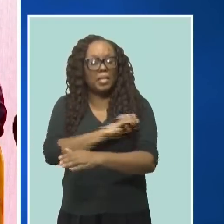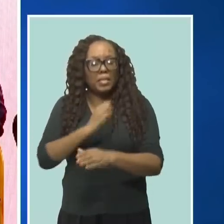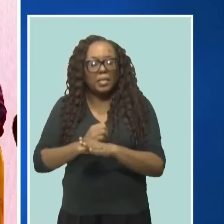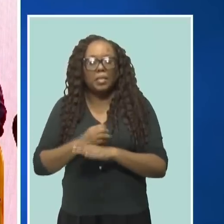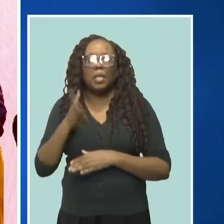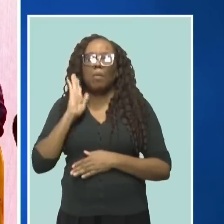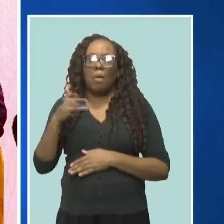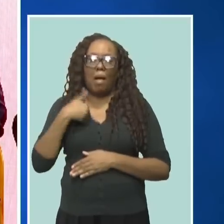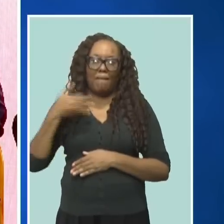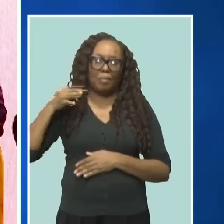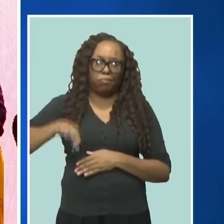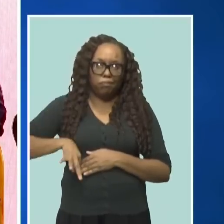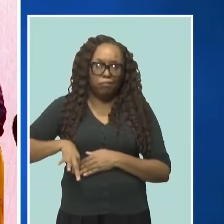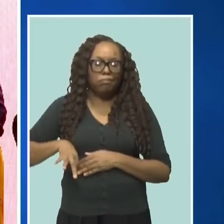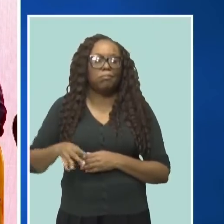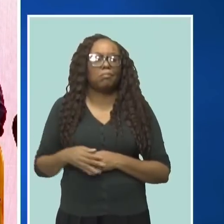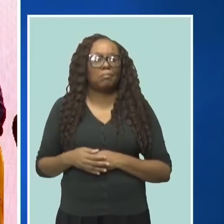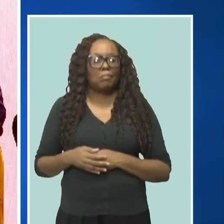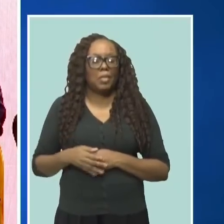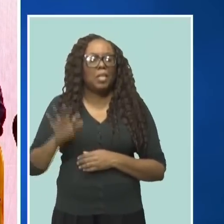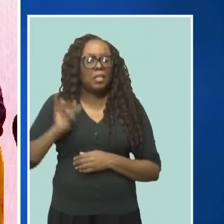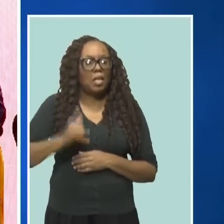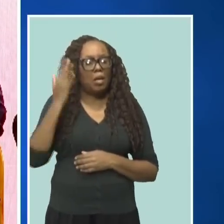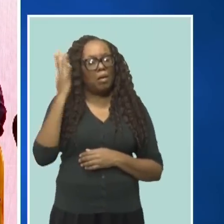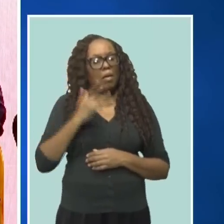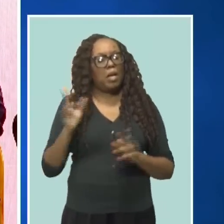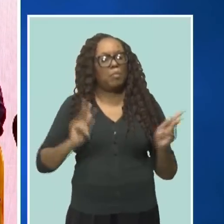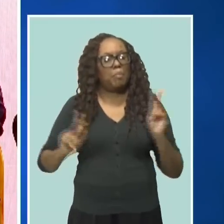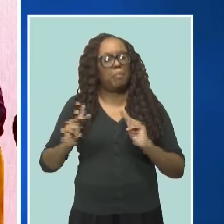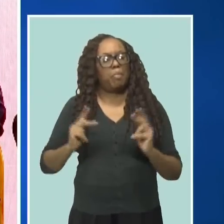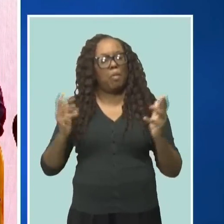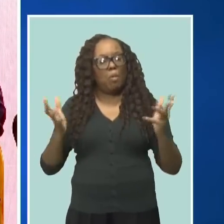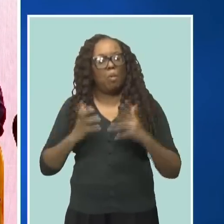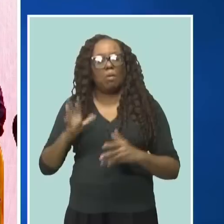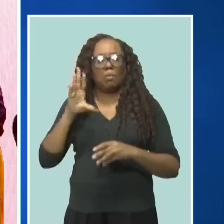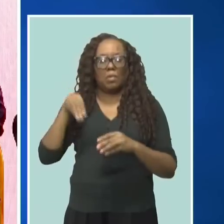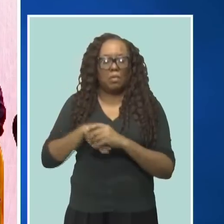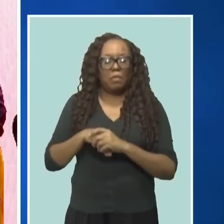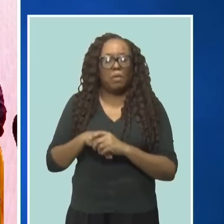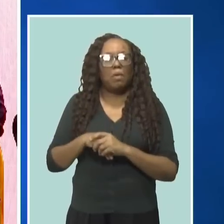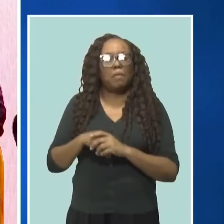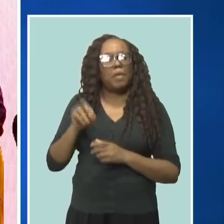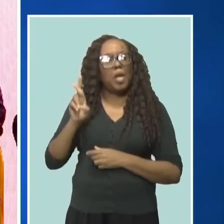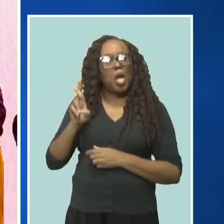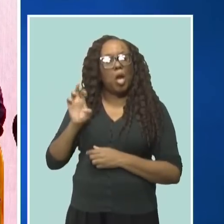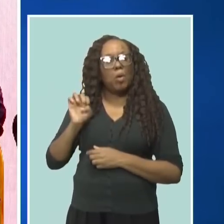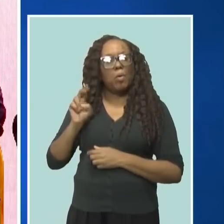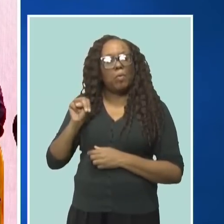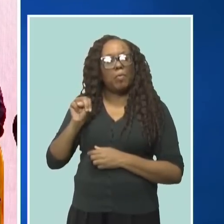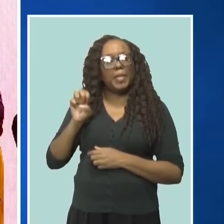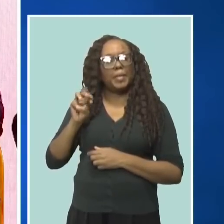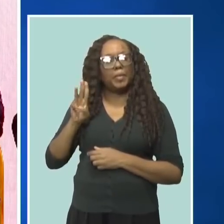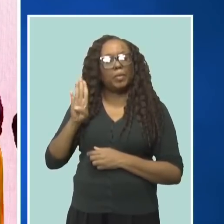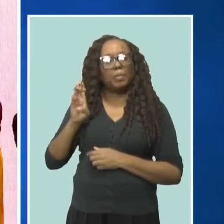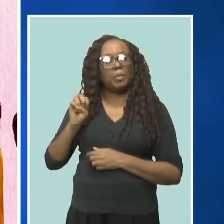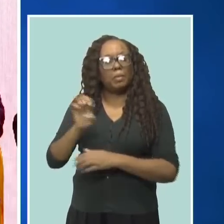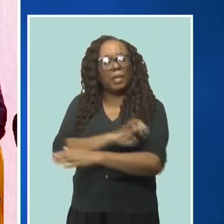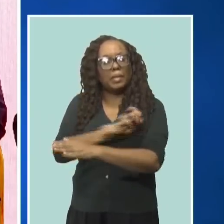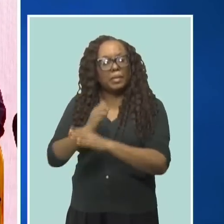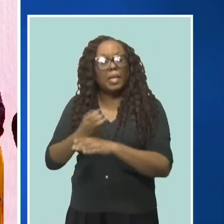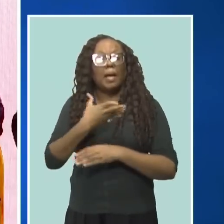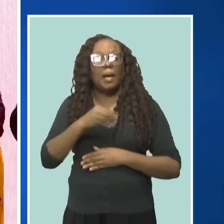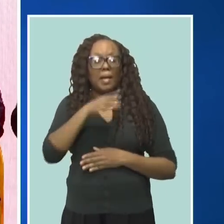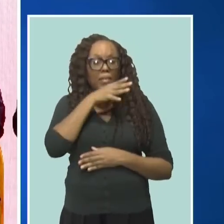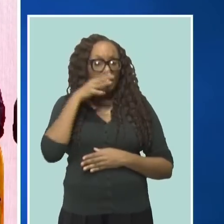and that is the reason why the queue is so long for renewable energy in agriculture. This speaks, to